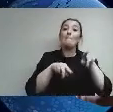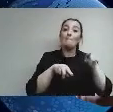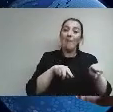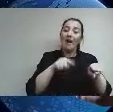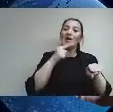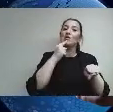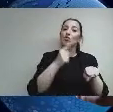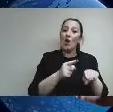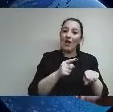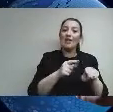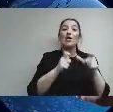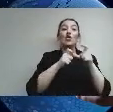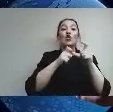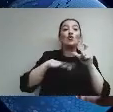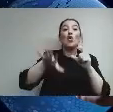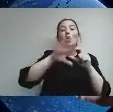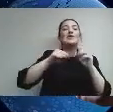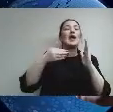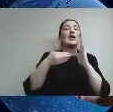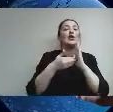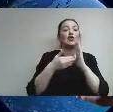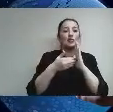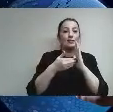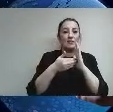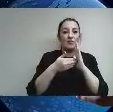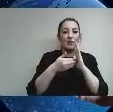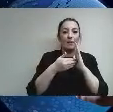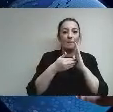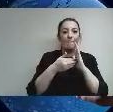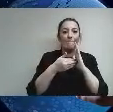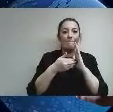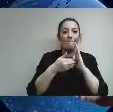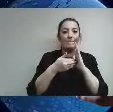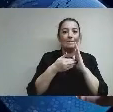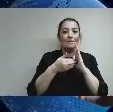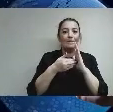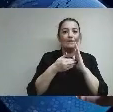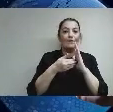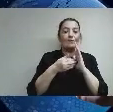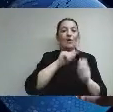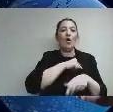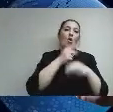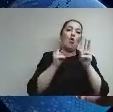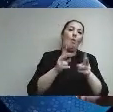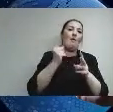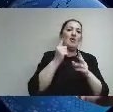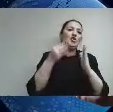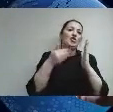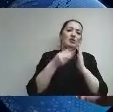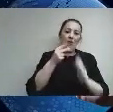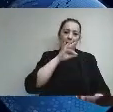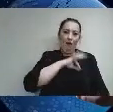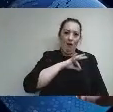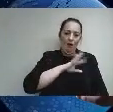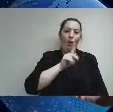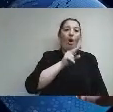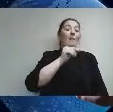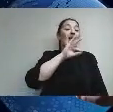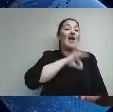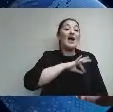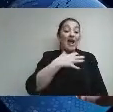any entrepreneur makes profit and uses it in her resources. So